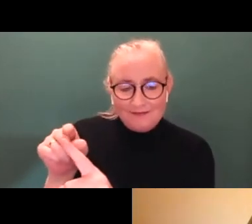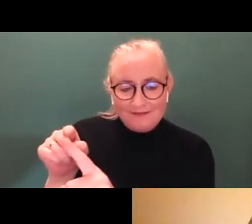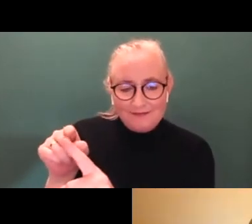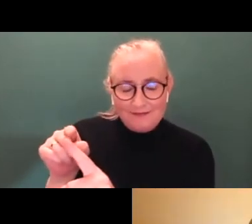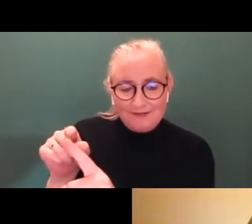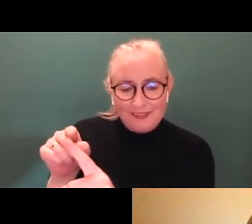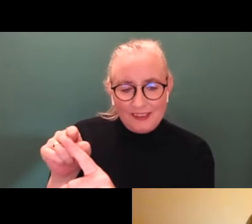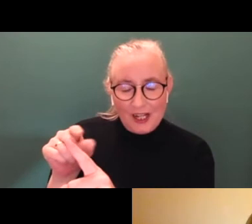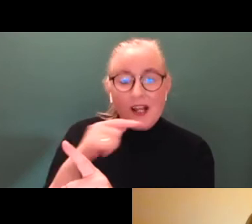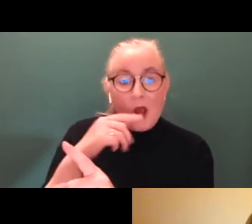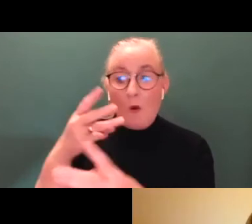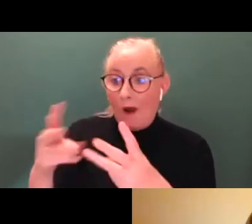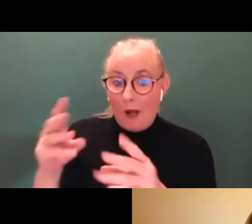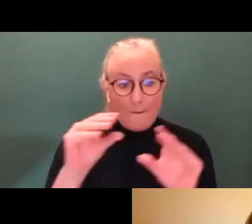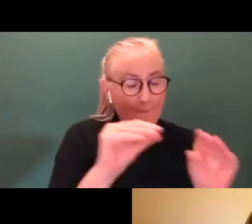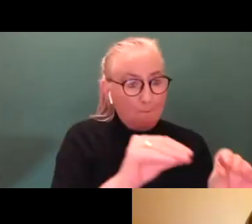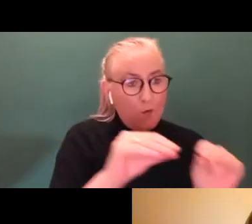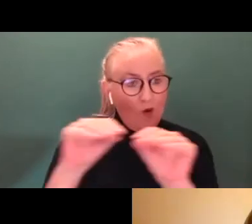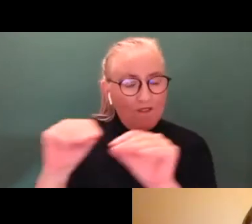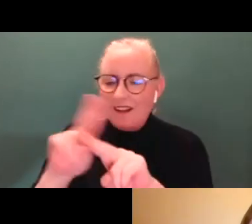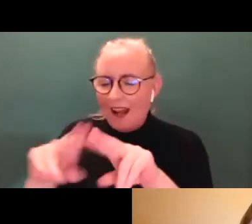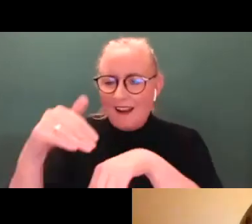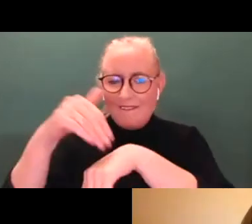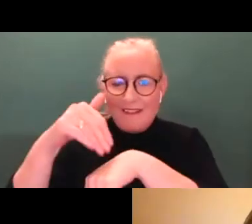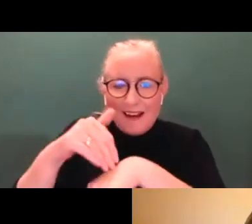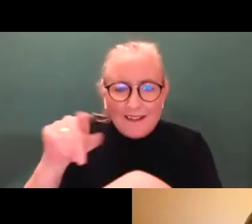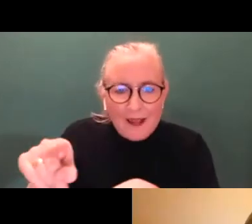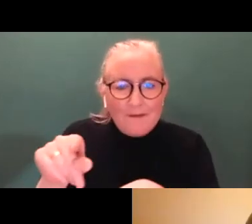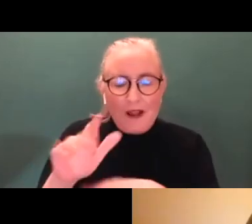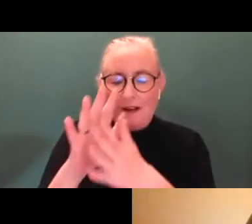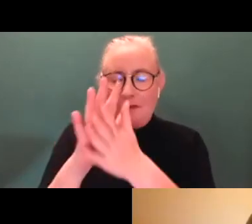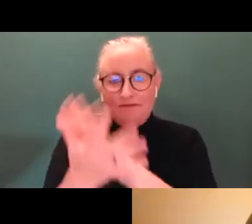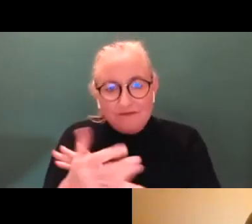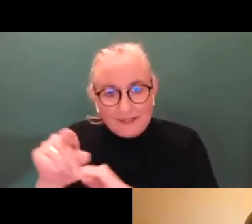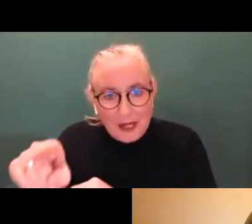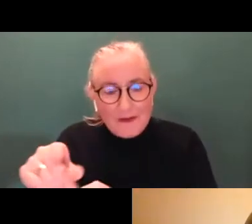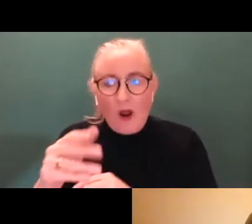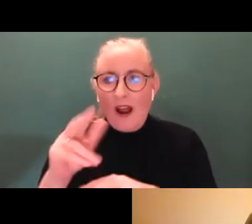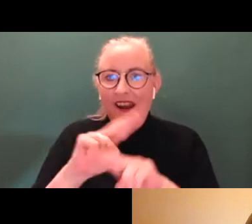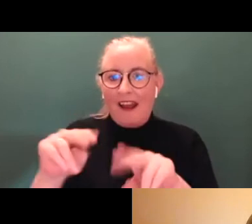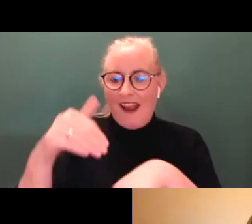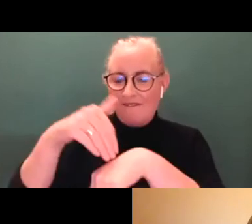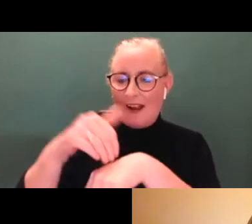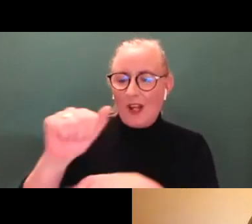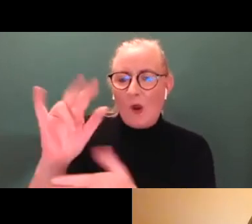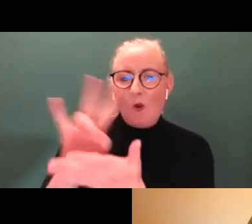essentially move, that the move would not disturb them or would not in any way impinge upon their quality of life. So I think there was quite a bit of concern